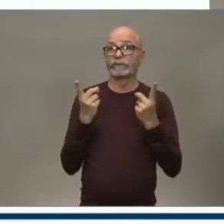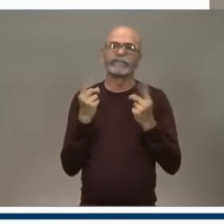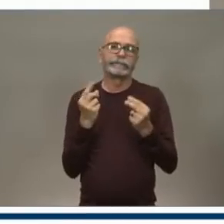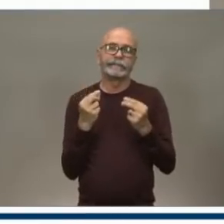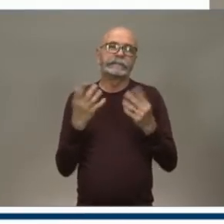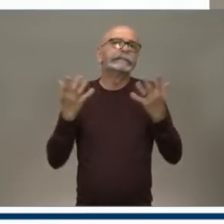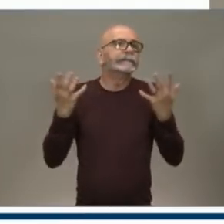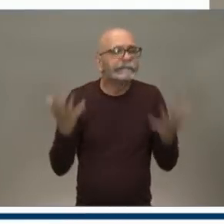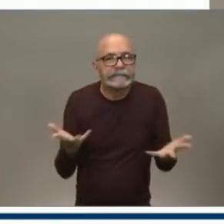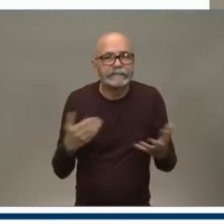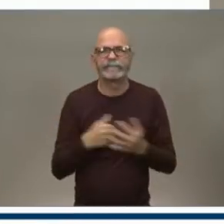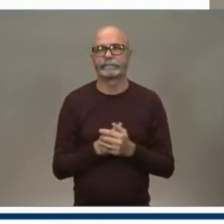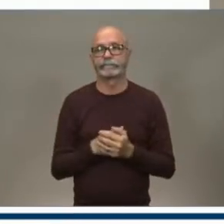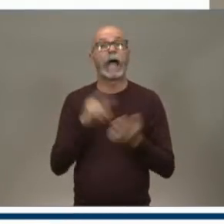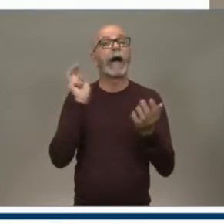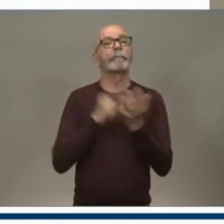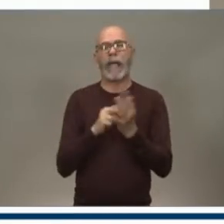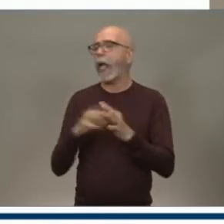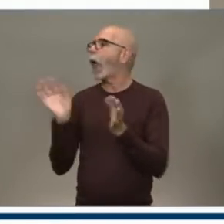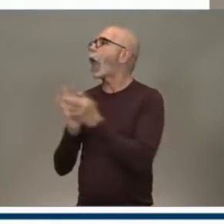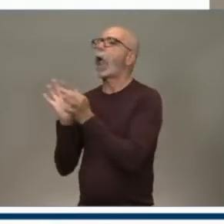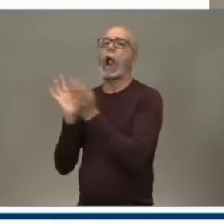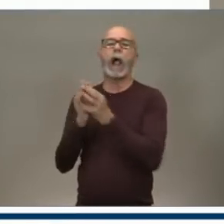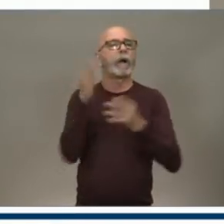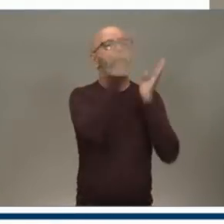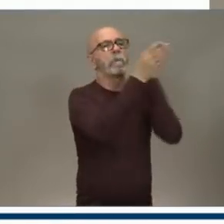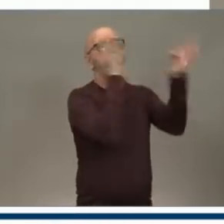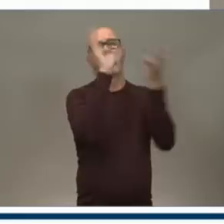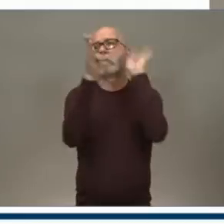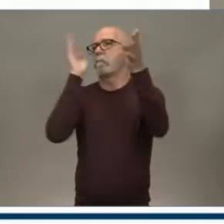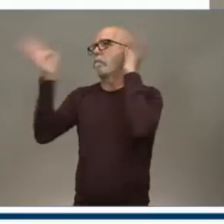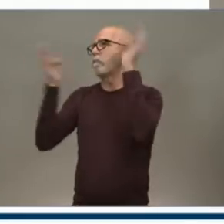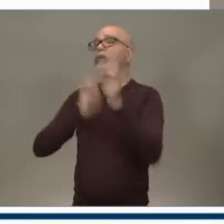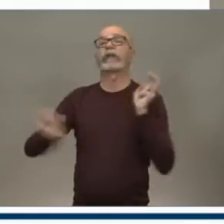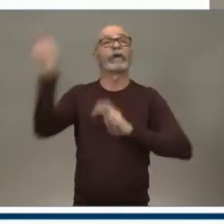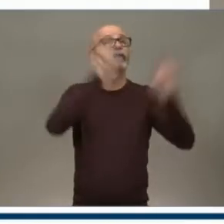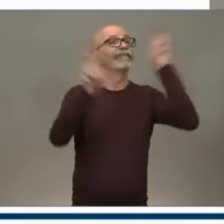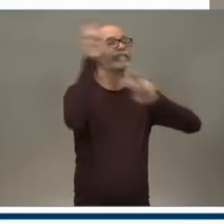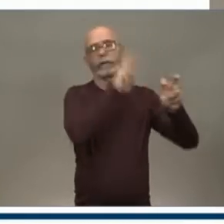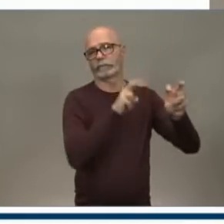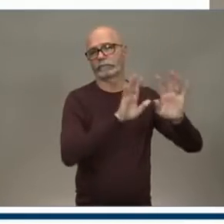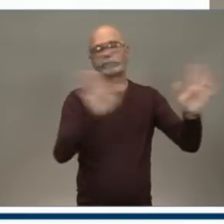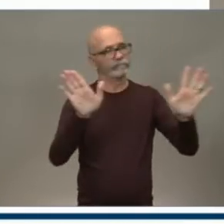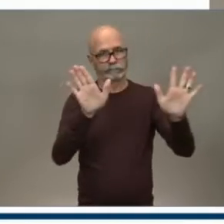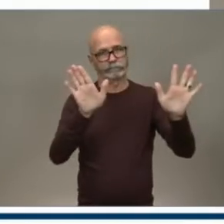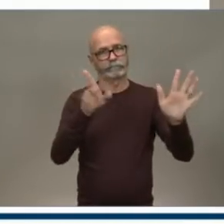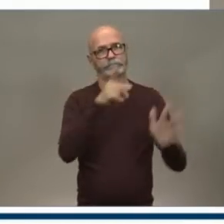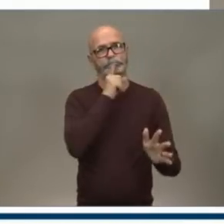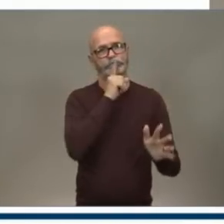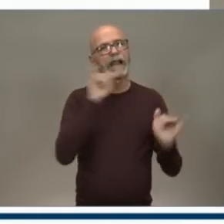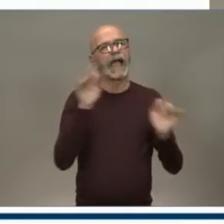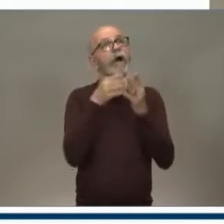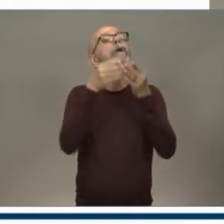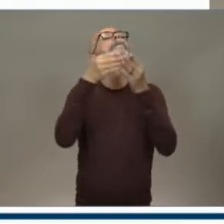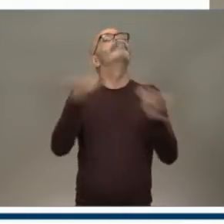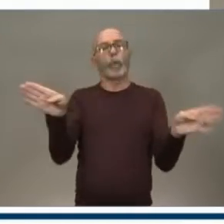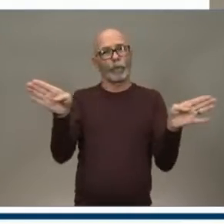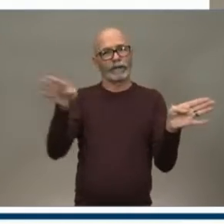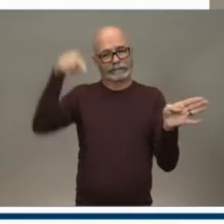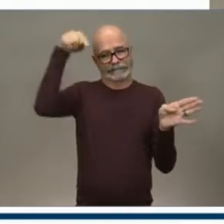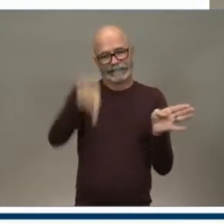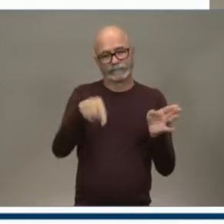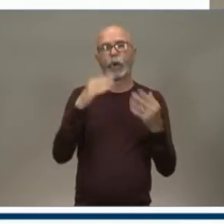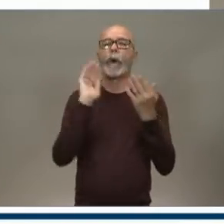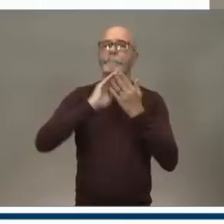just about travel and about individual clusters, and we have to focus on how we can keep ourselves collectively as safe as